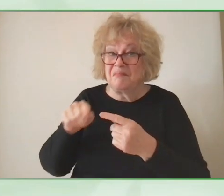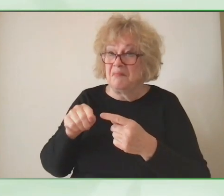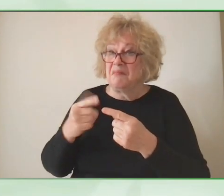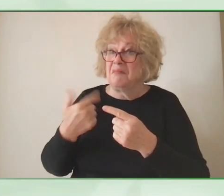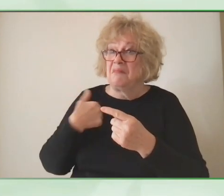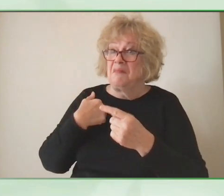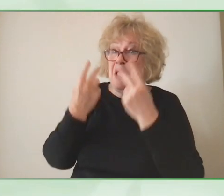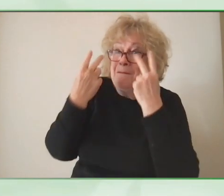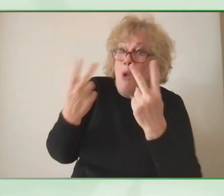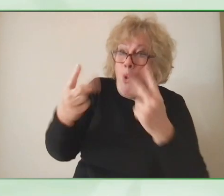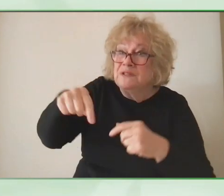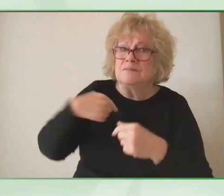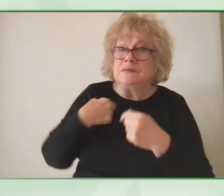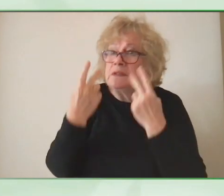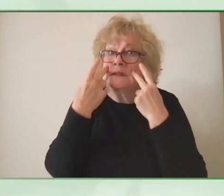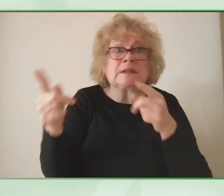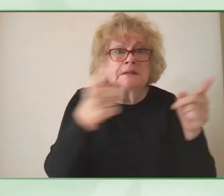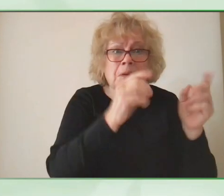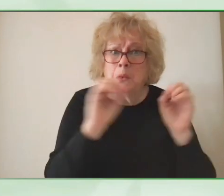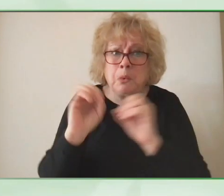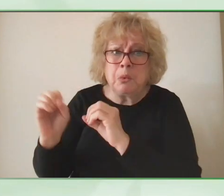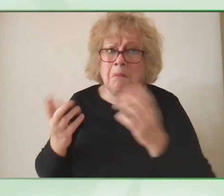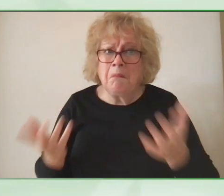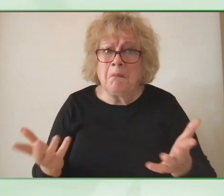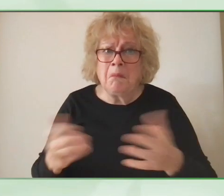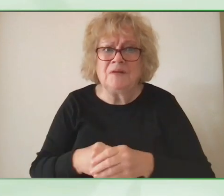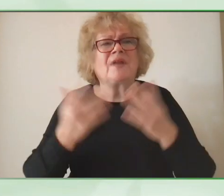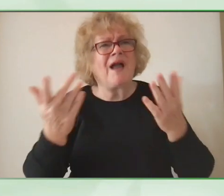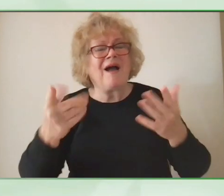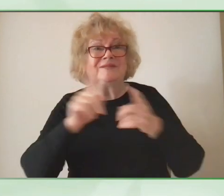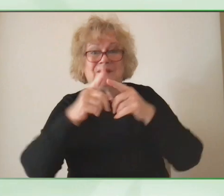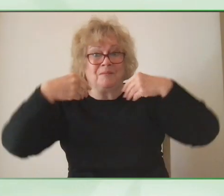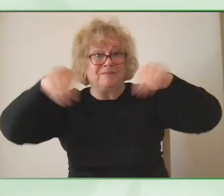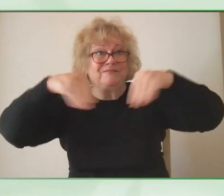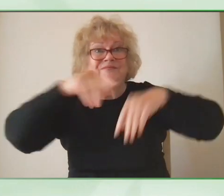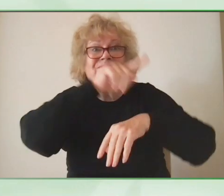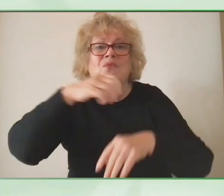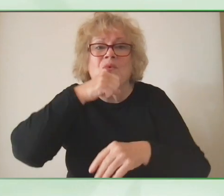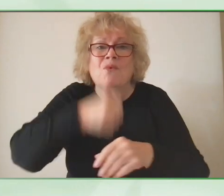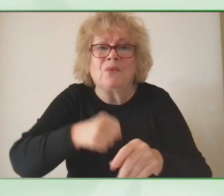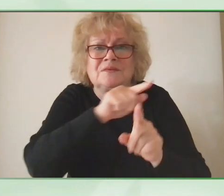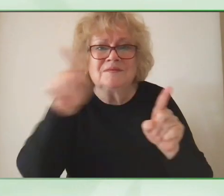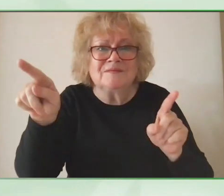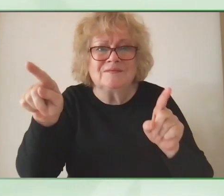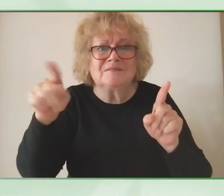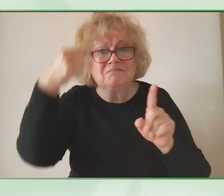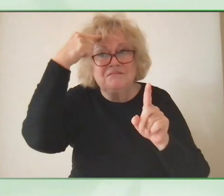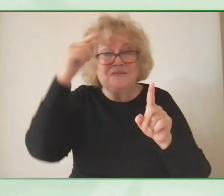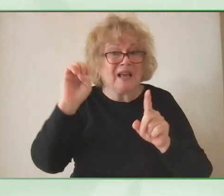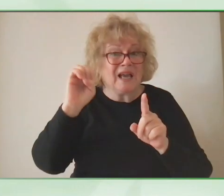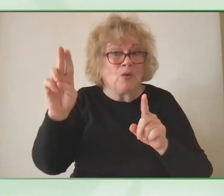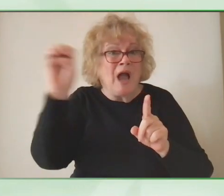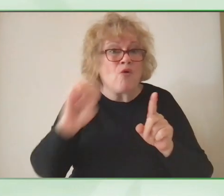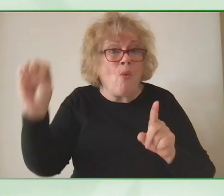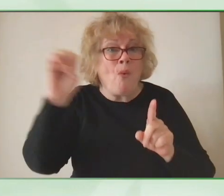people being older than 65. And nobody wants to hear this, yeah, but being old means being